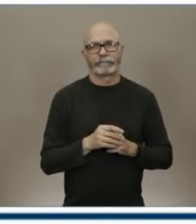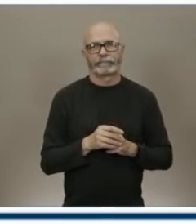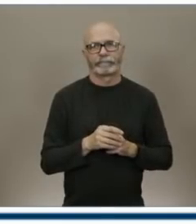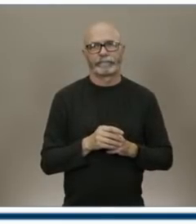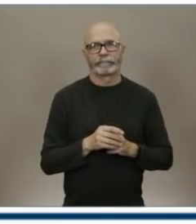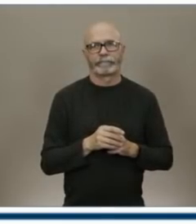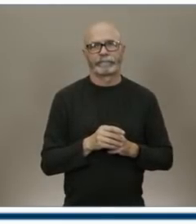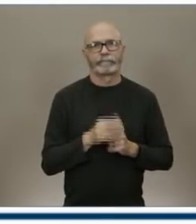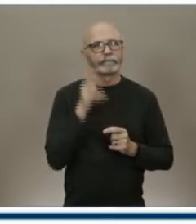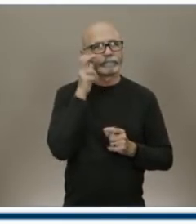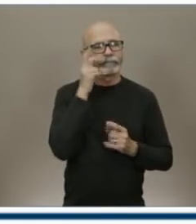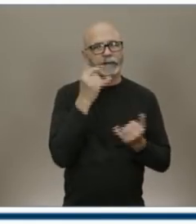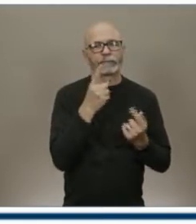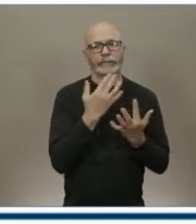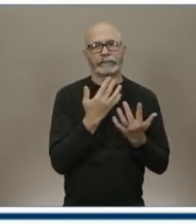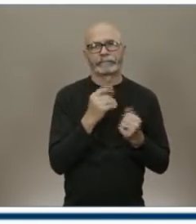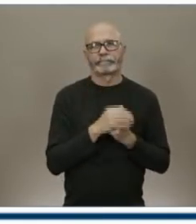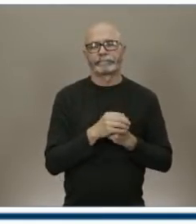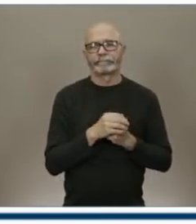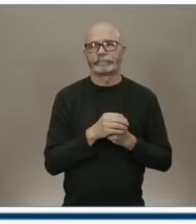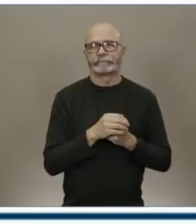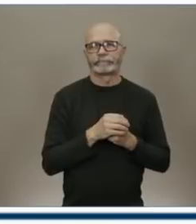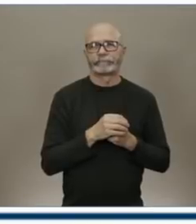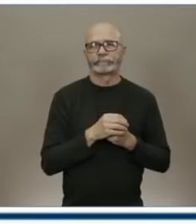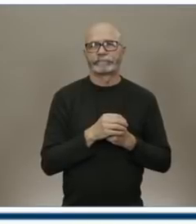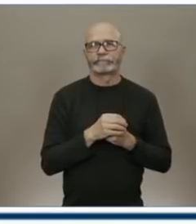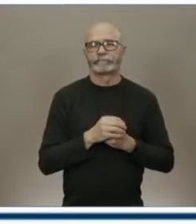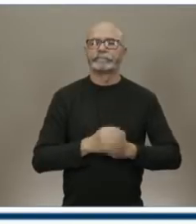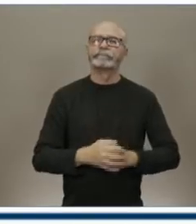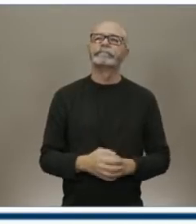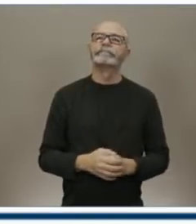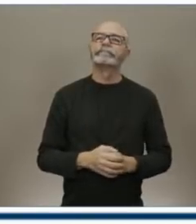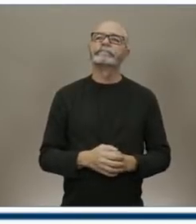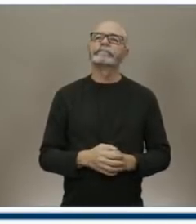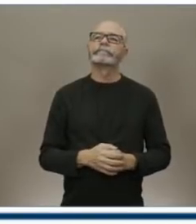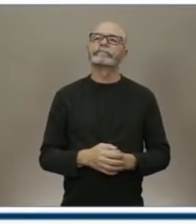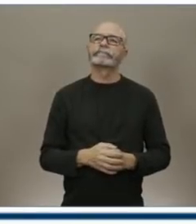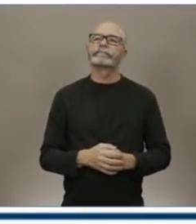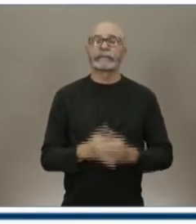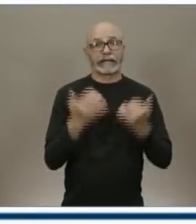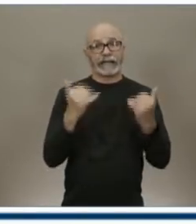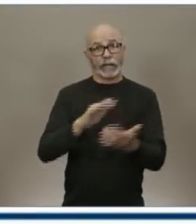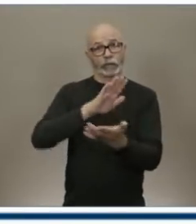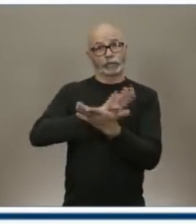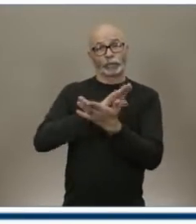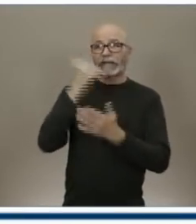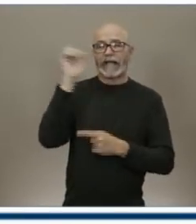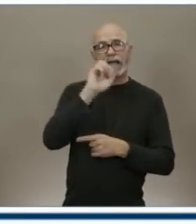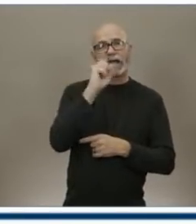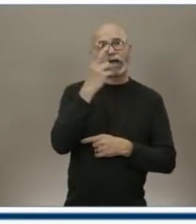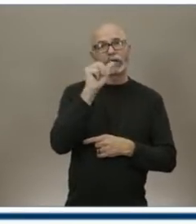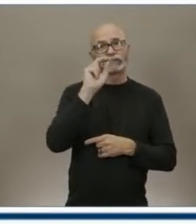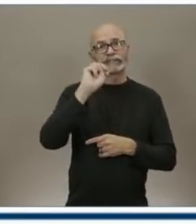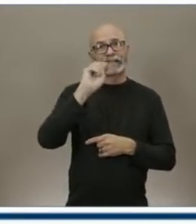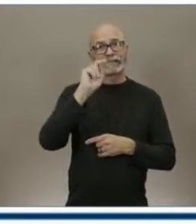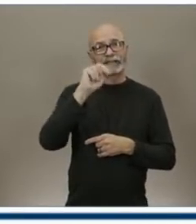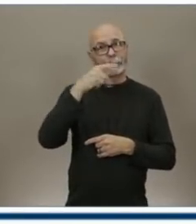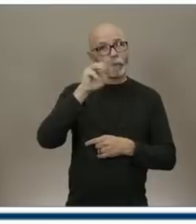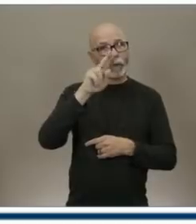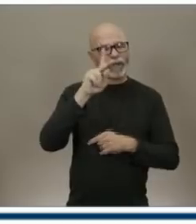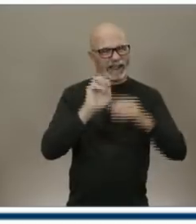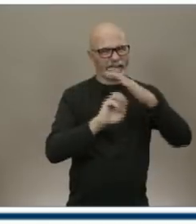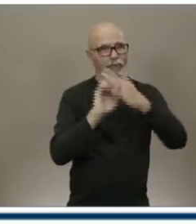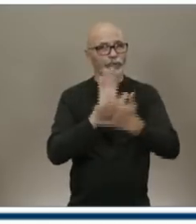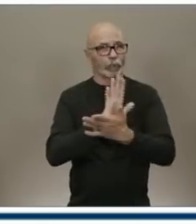Hi there. With the second case now at Shannon Park Elementary, is there any more discussion about whether the younger kids should be